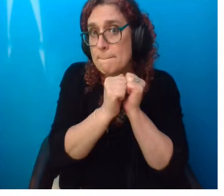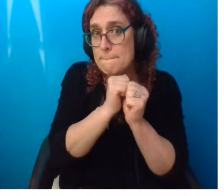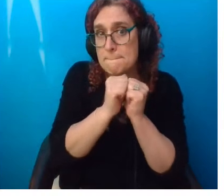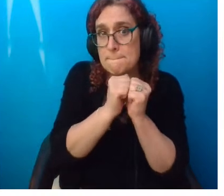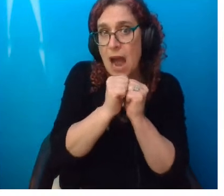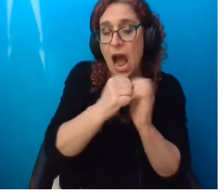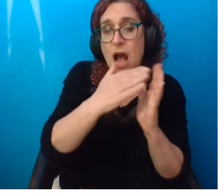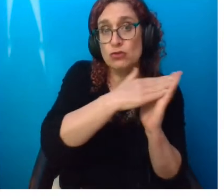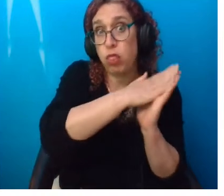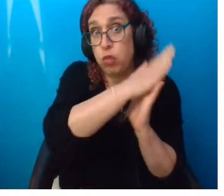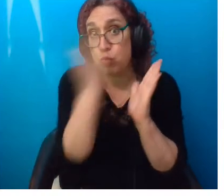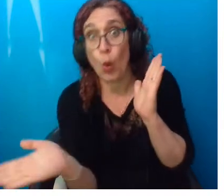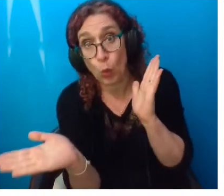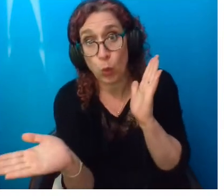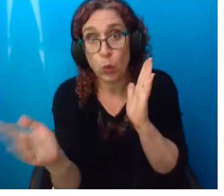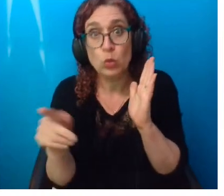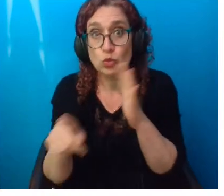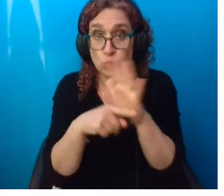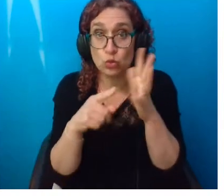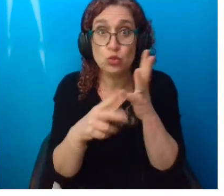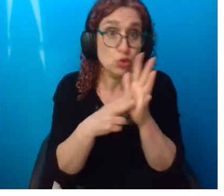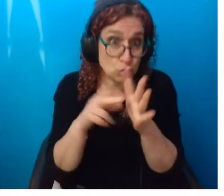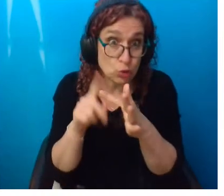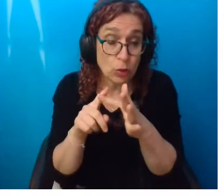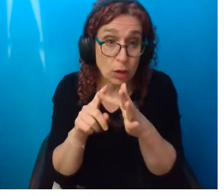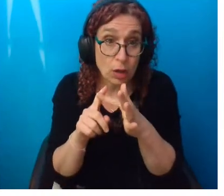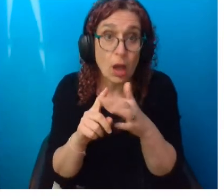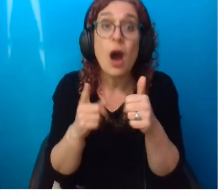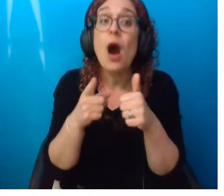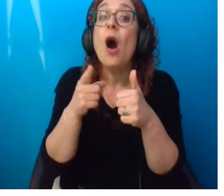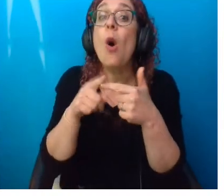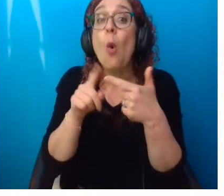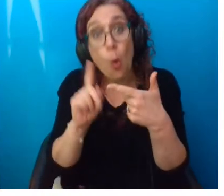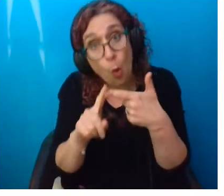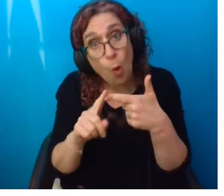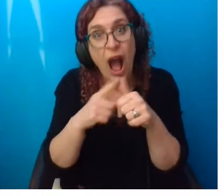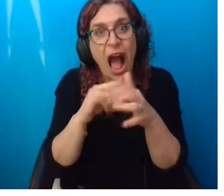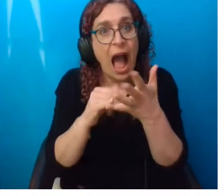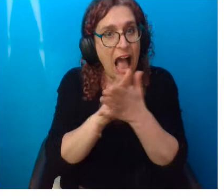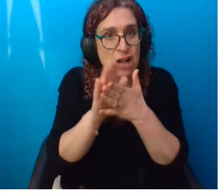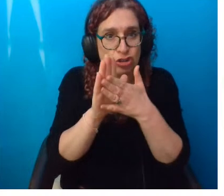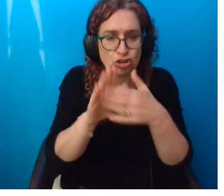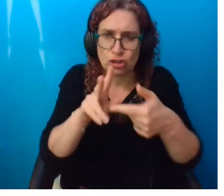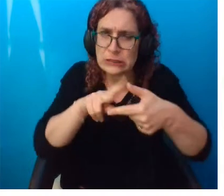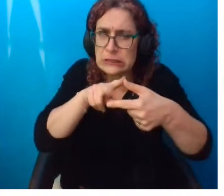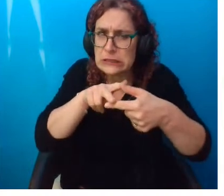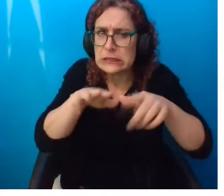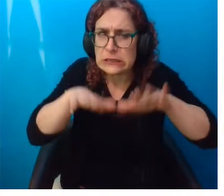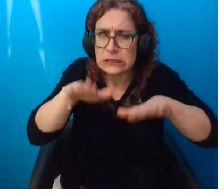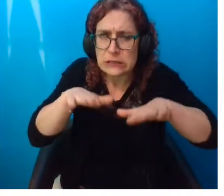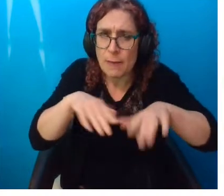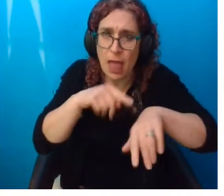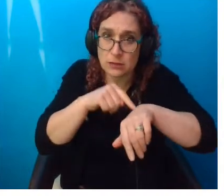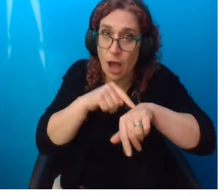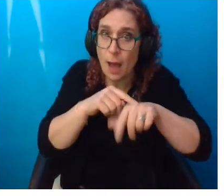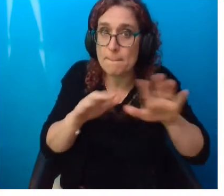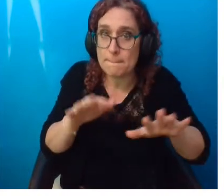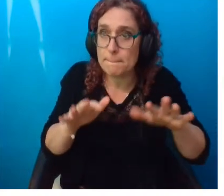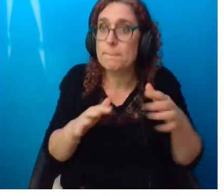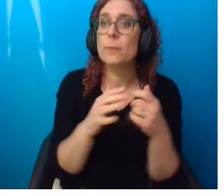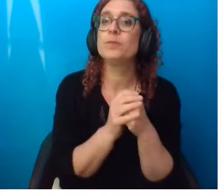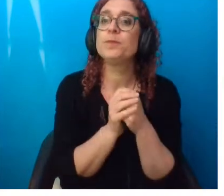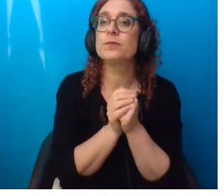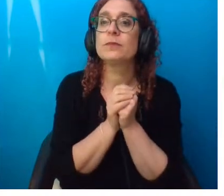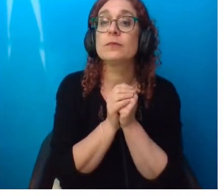into June, but also ash at a similar time. And then